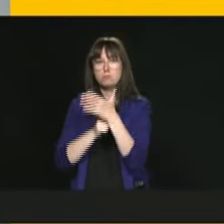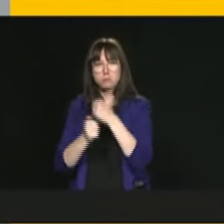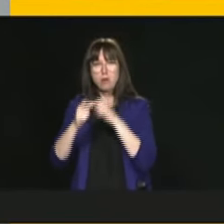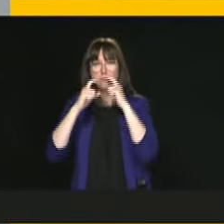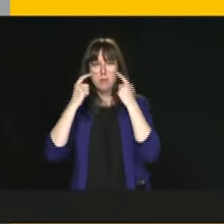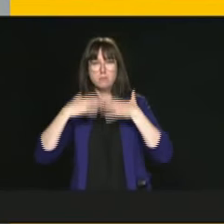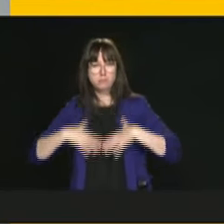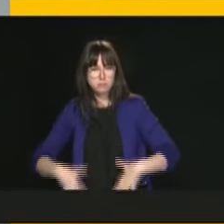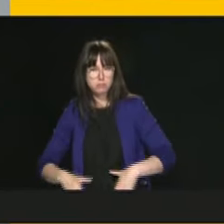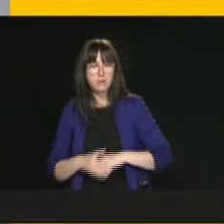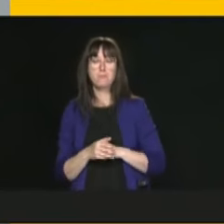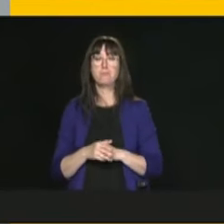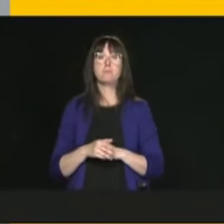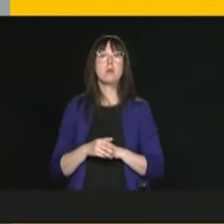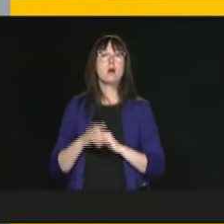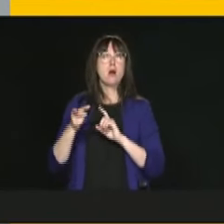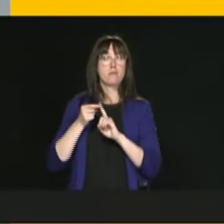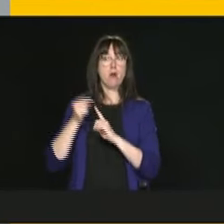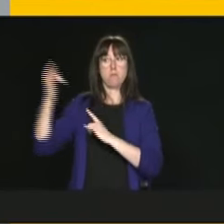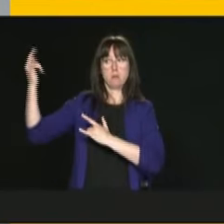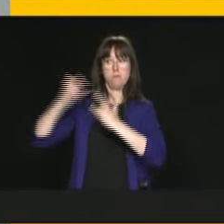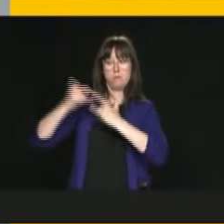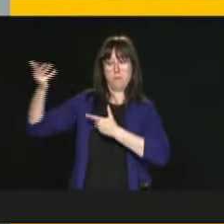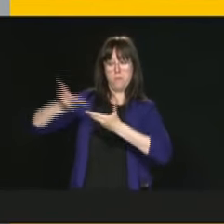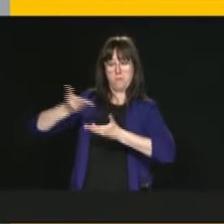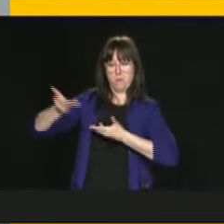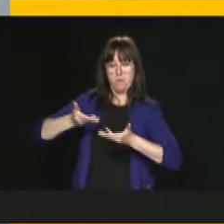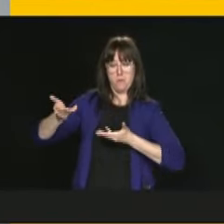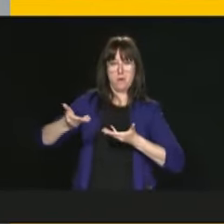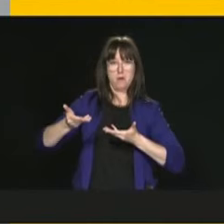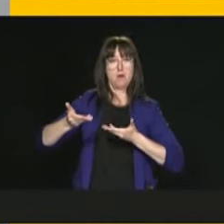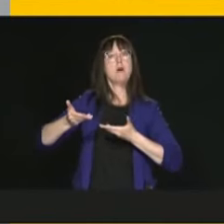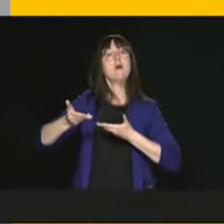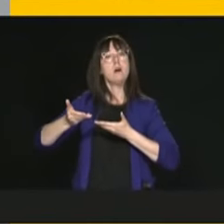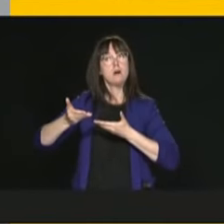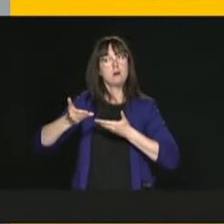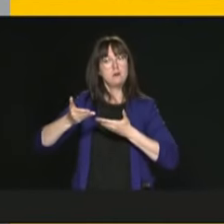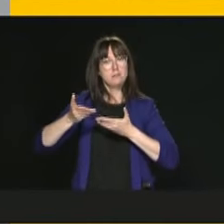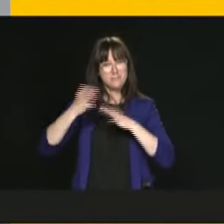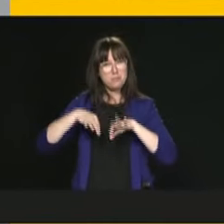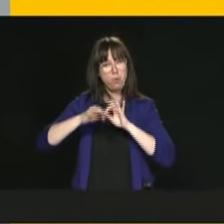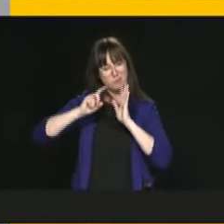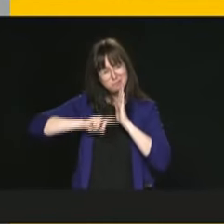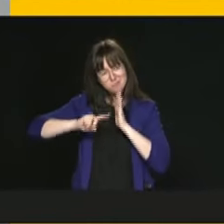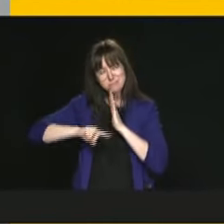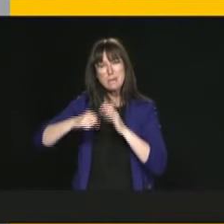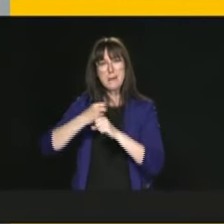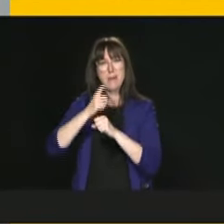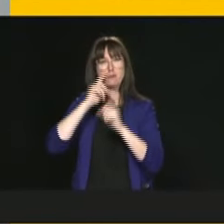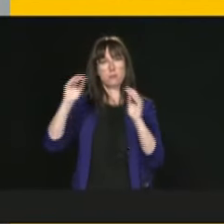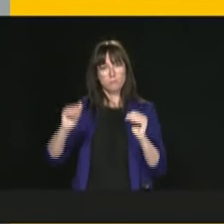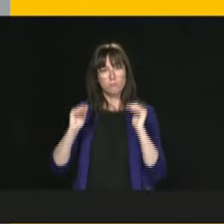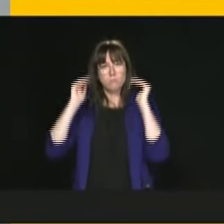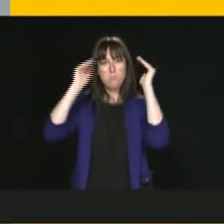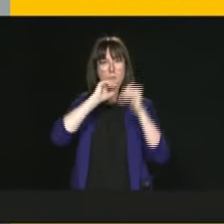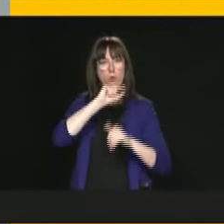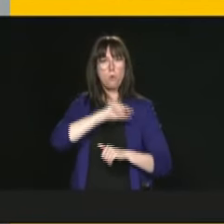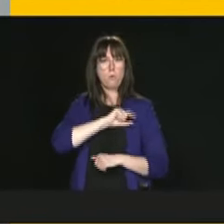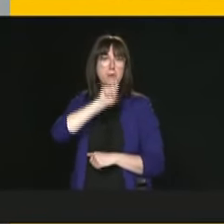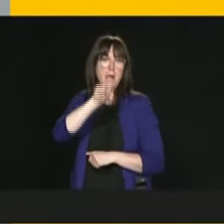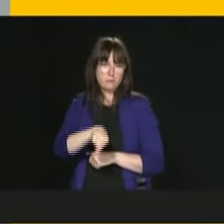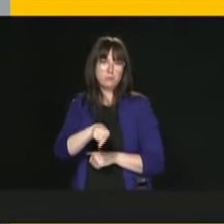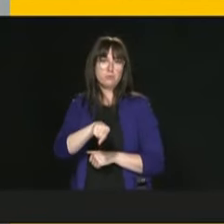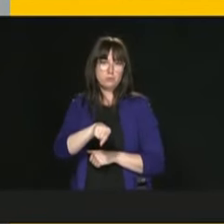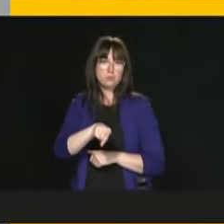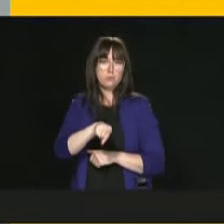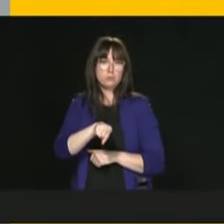received, we have to ensure that they are at the top quality expected by our Canadian healthcare workers.